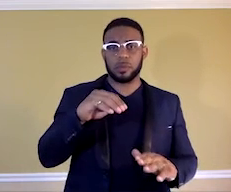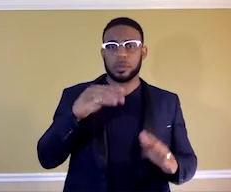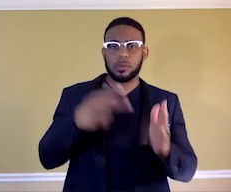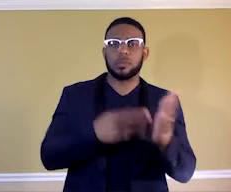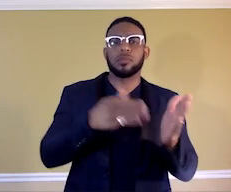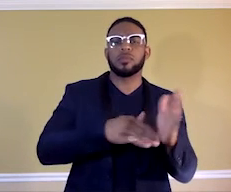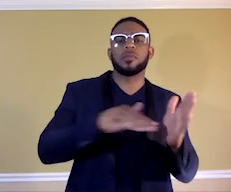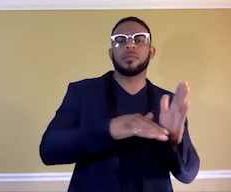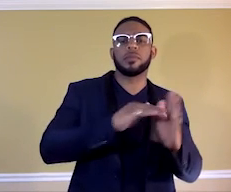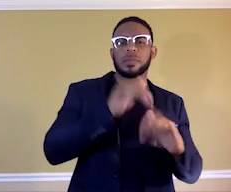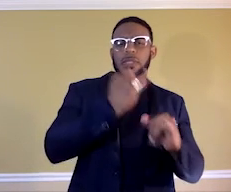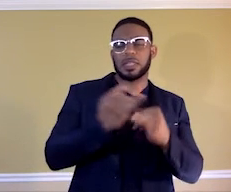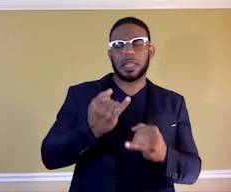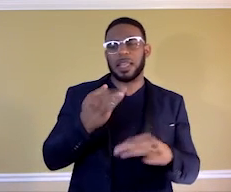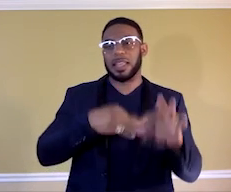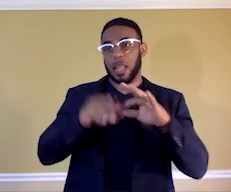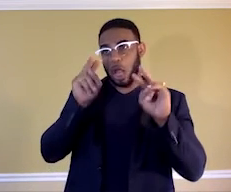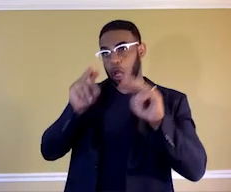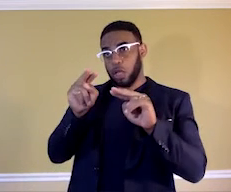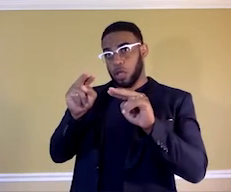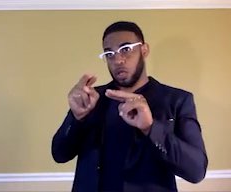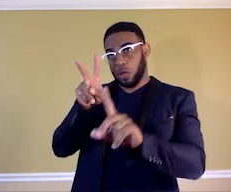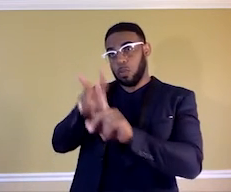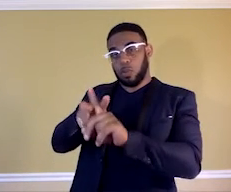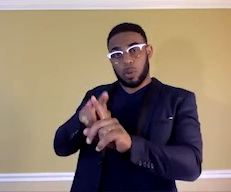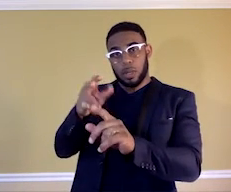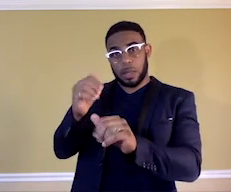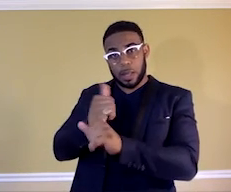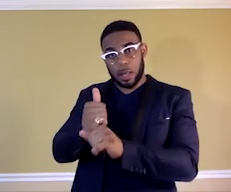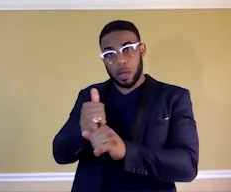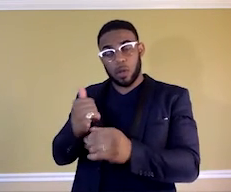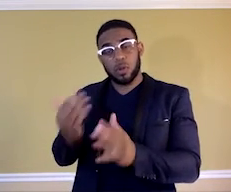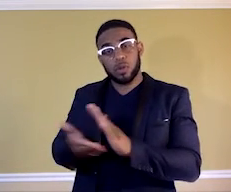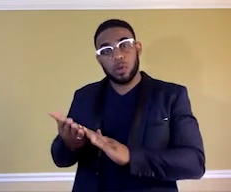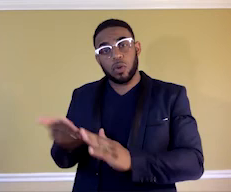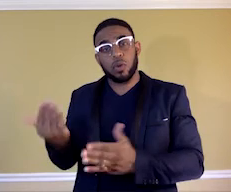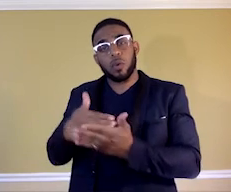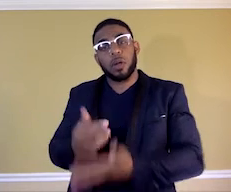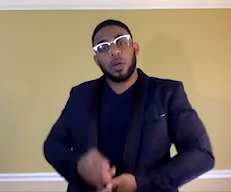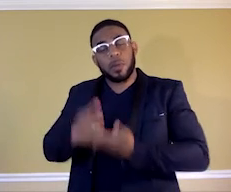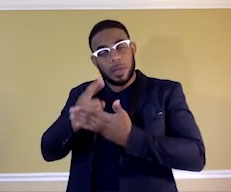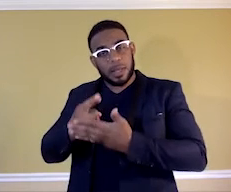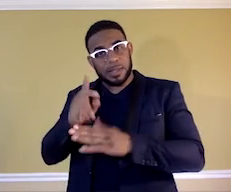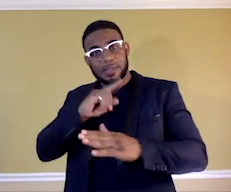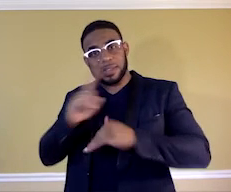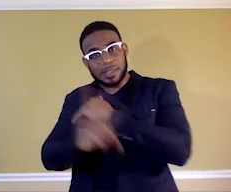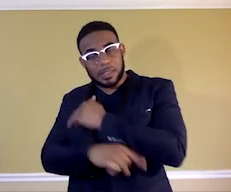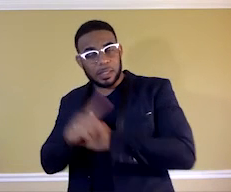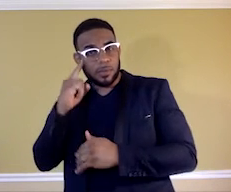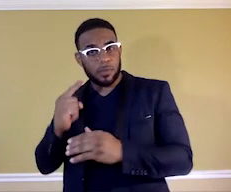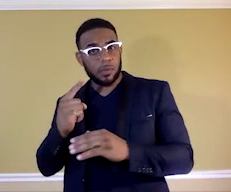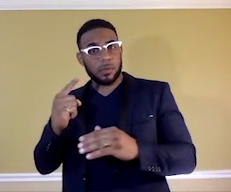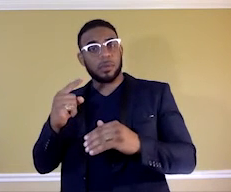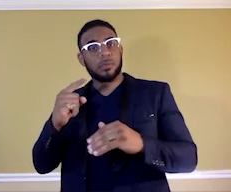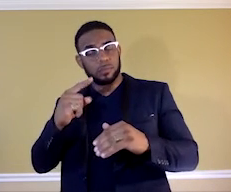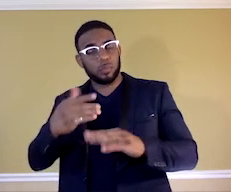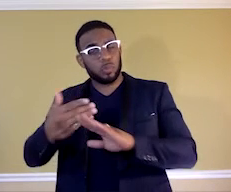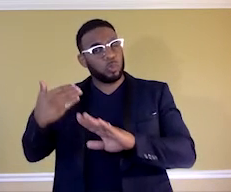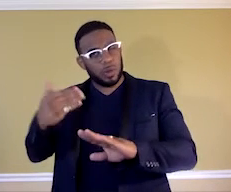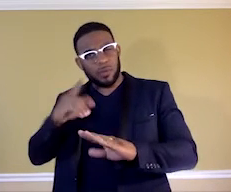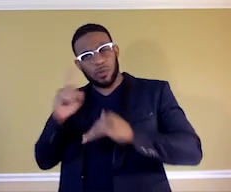instead looking to employ these algorithms to generate rehabilitative sentencing and treatment options for previously criminalized